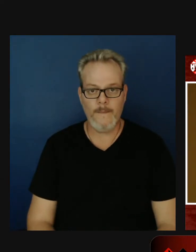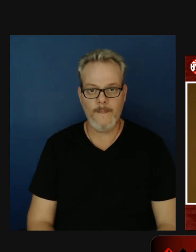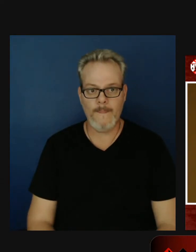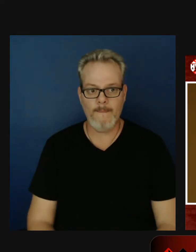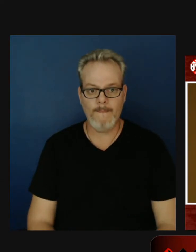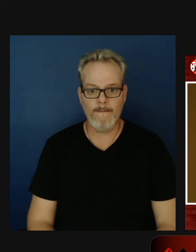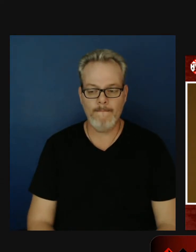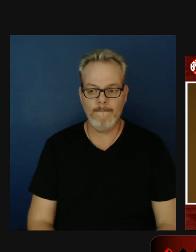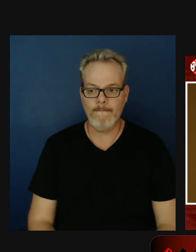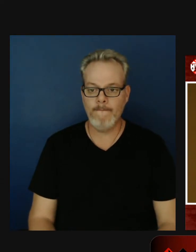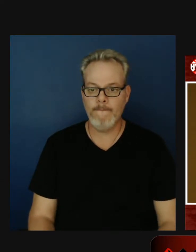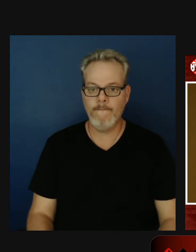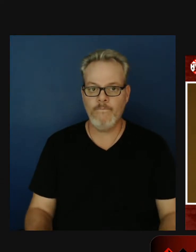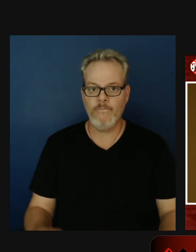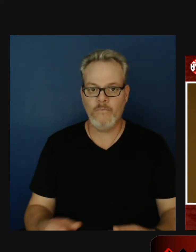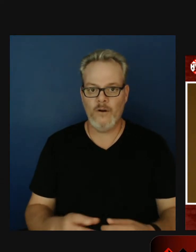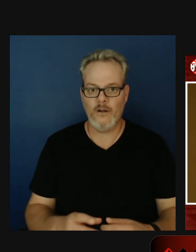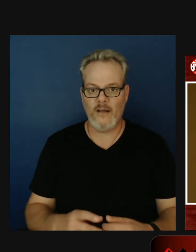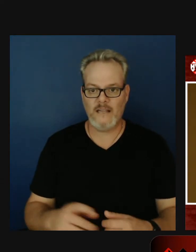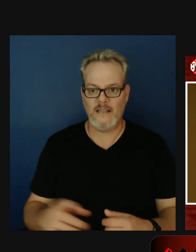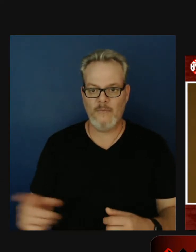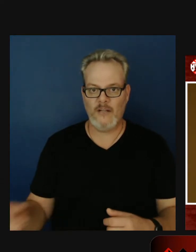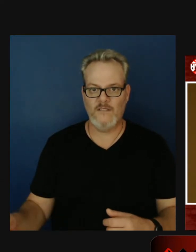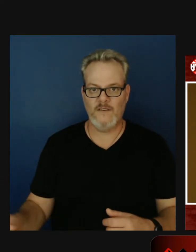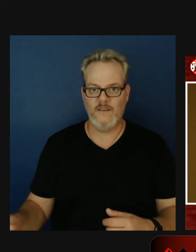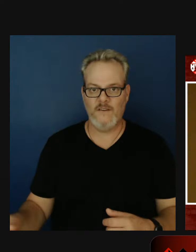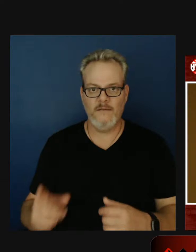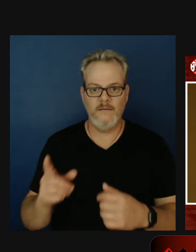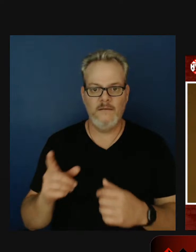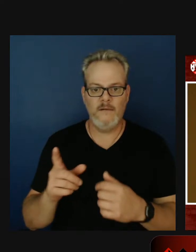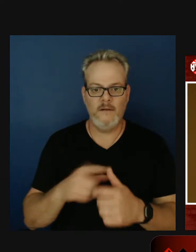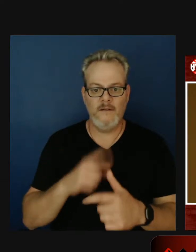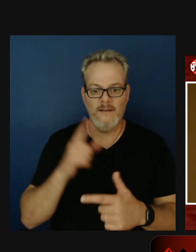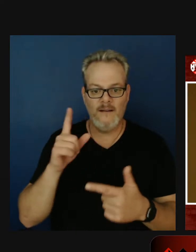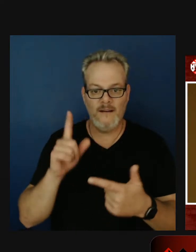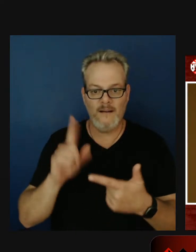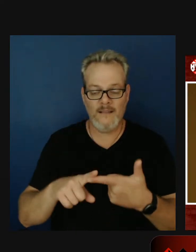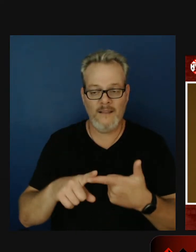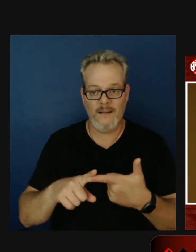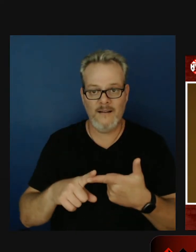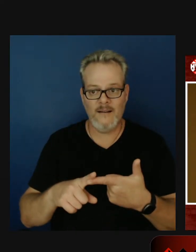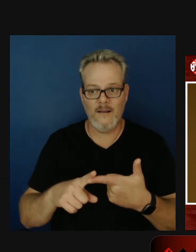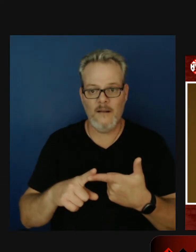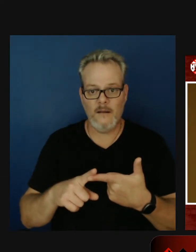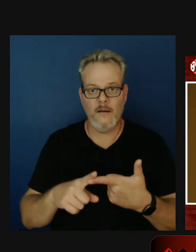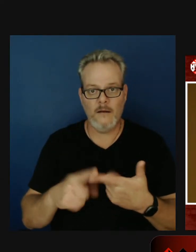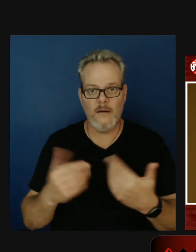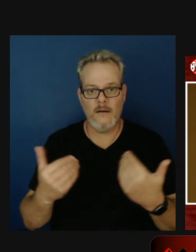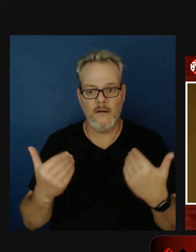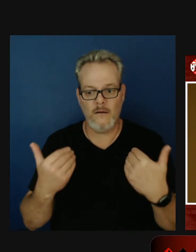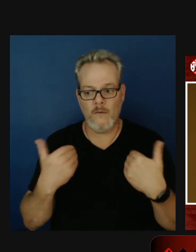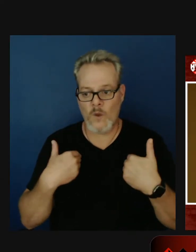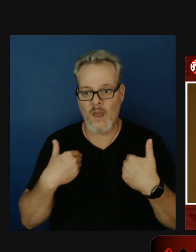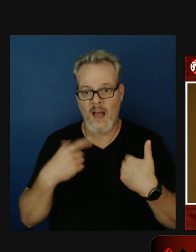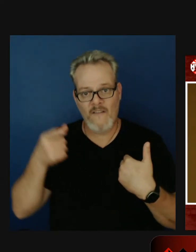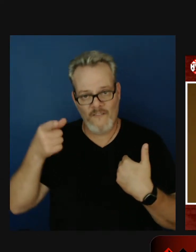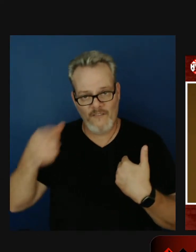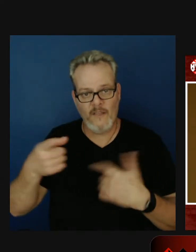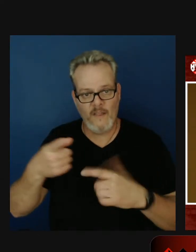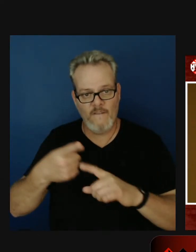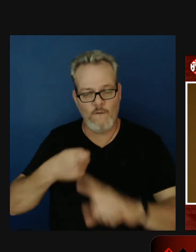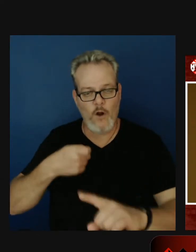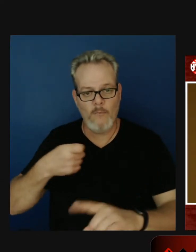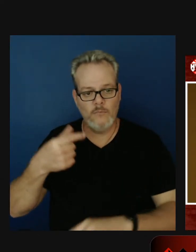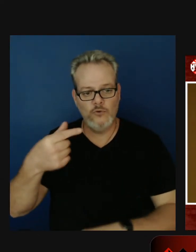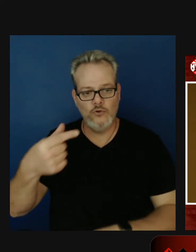And then we get into kind of the more modern mapping that we still kind of do today. So this is from George Walker,